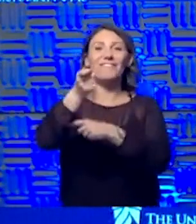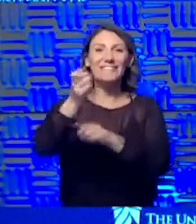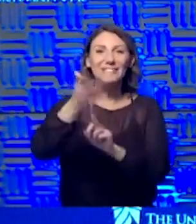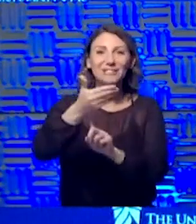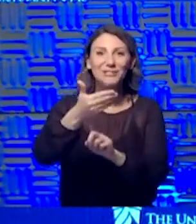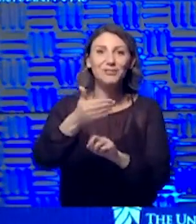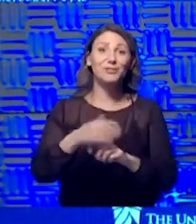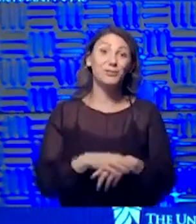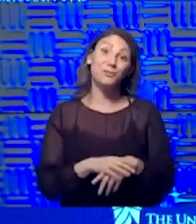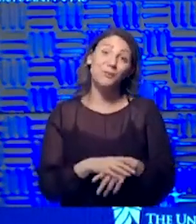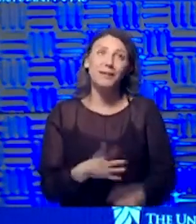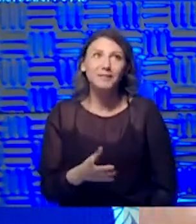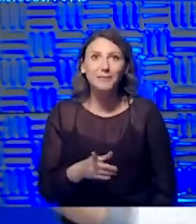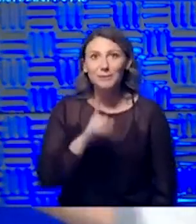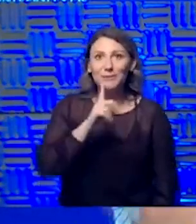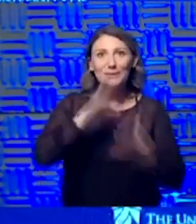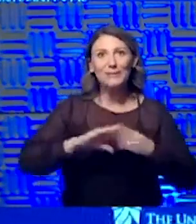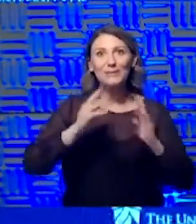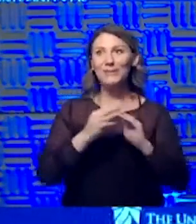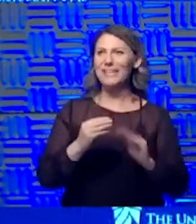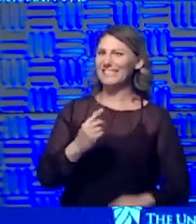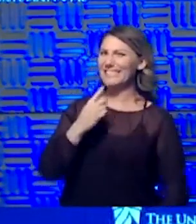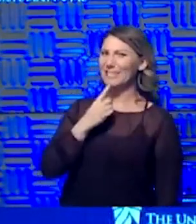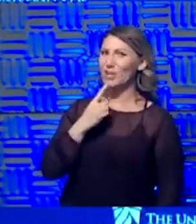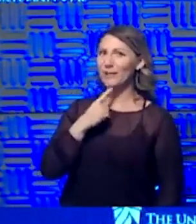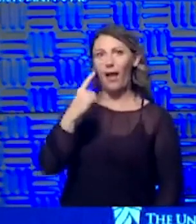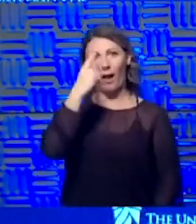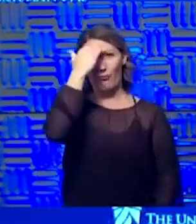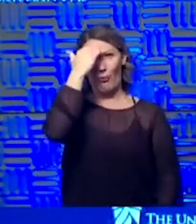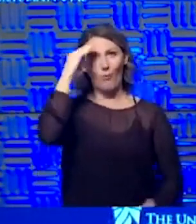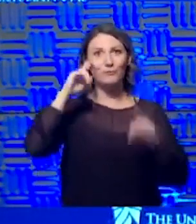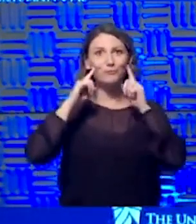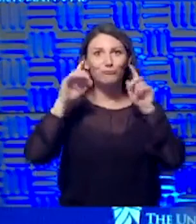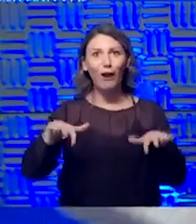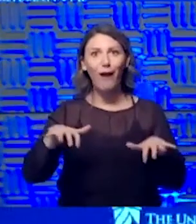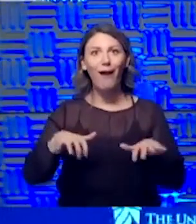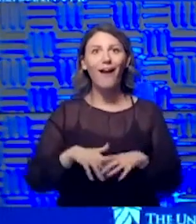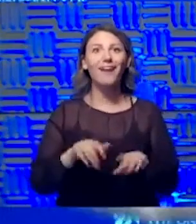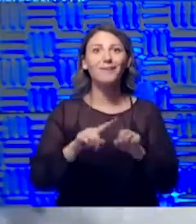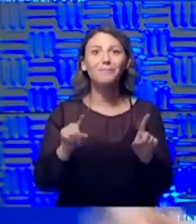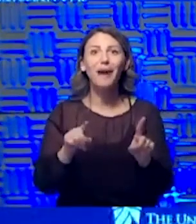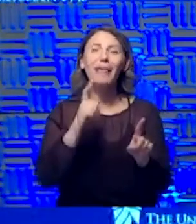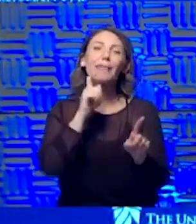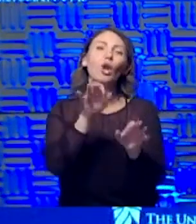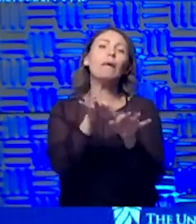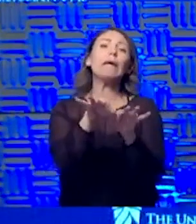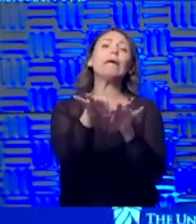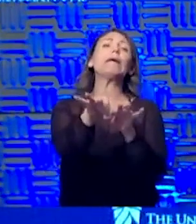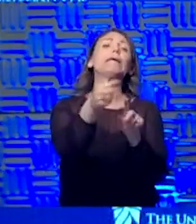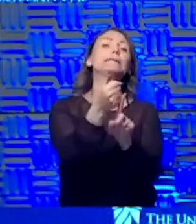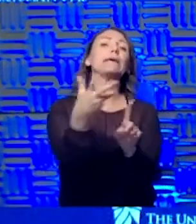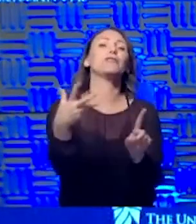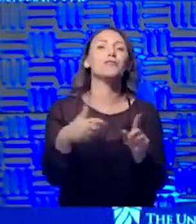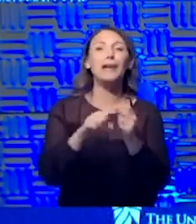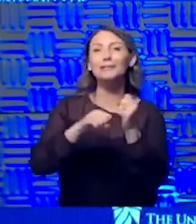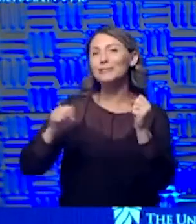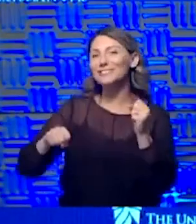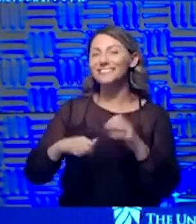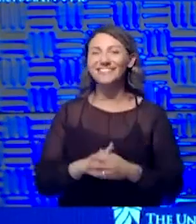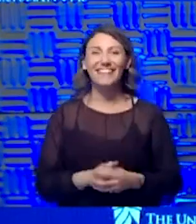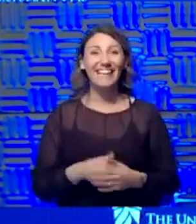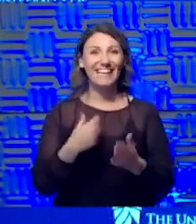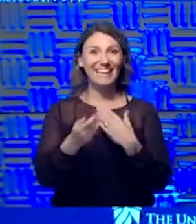truth. And so we can't get back to. I know it's a shock. Maybe just a little exaggeration on that one. So anyway,